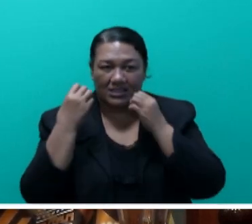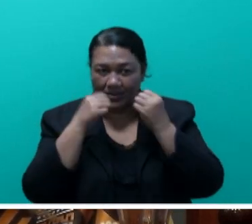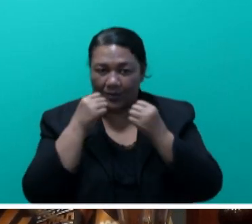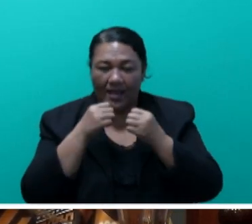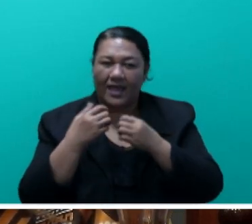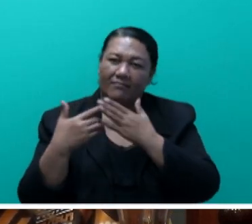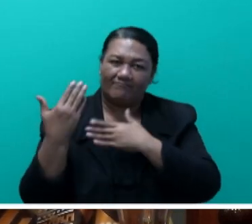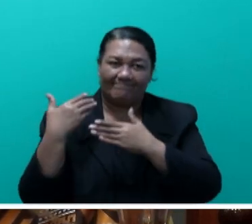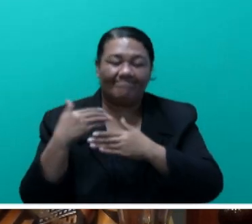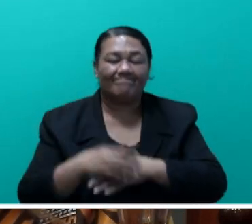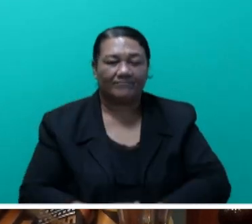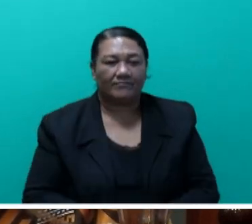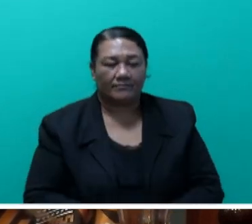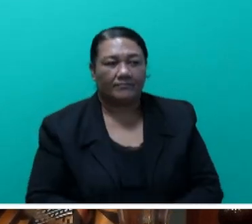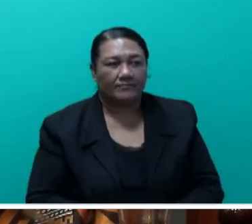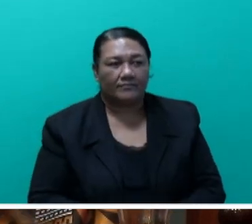sugarcane crop, Honorable Speaker. So